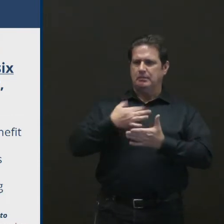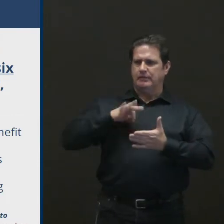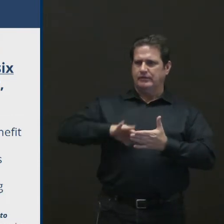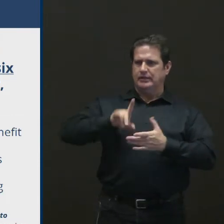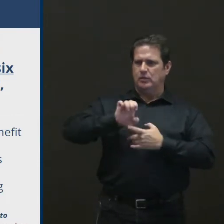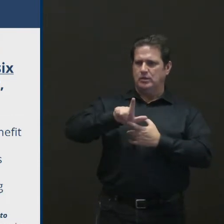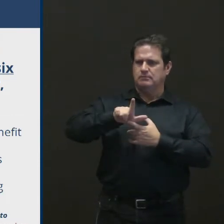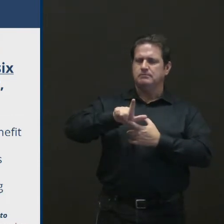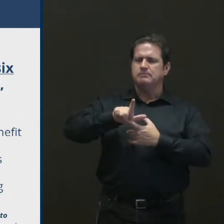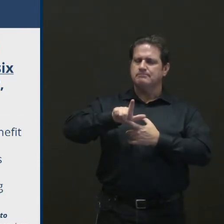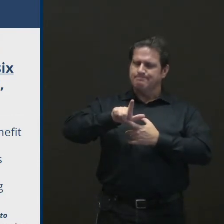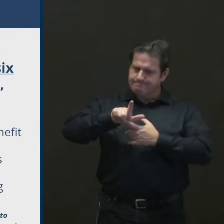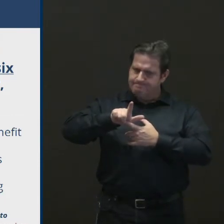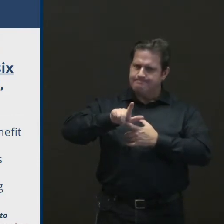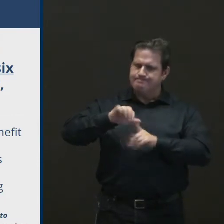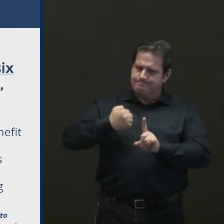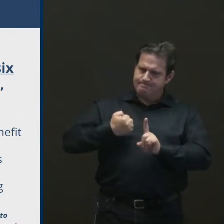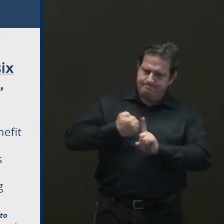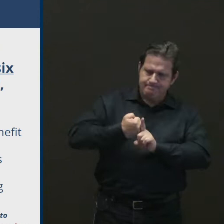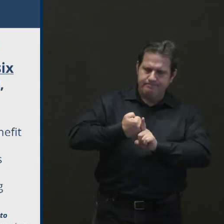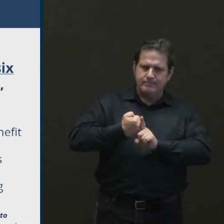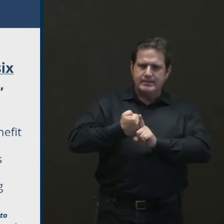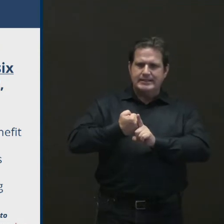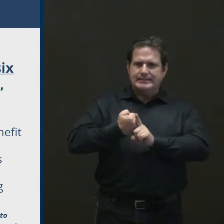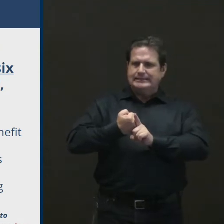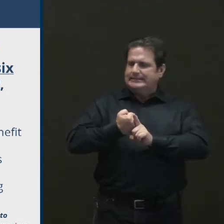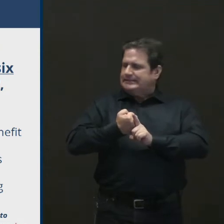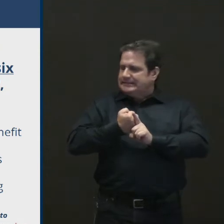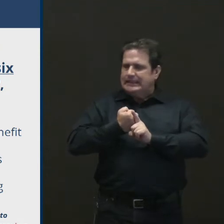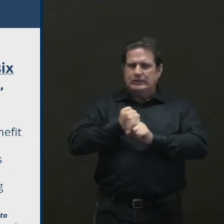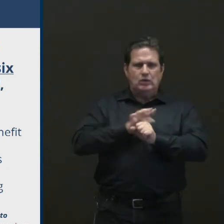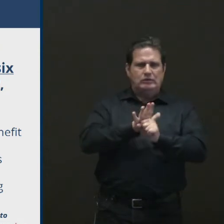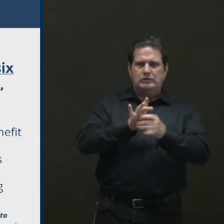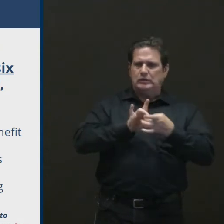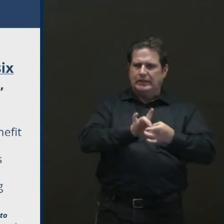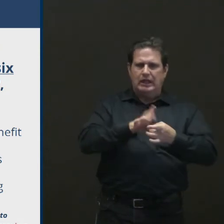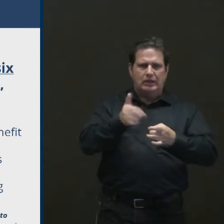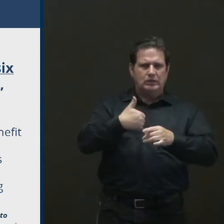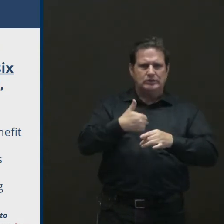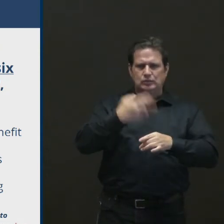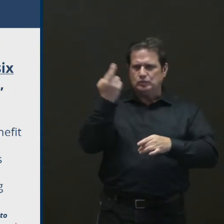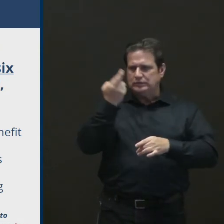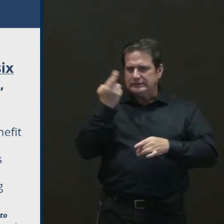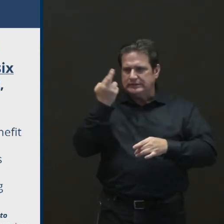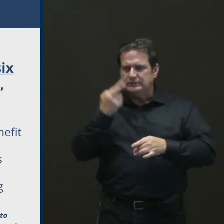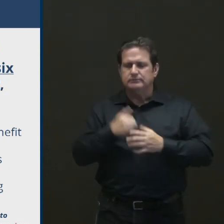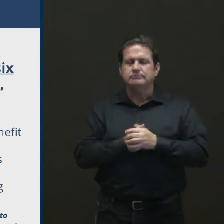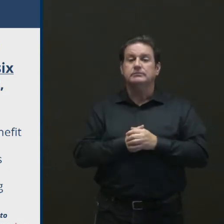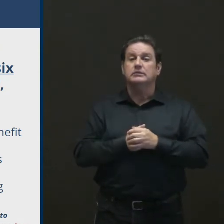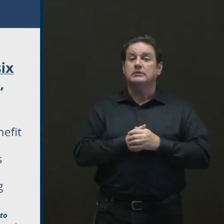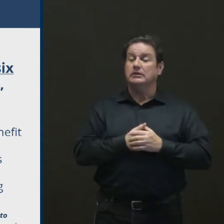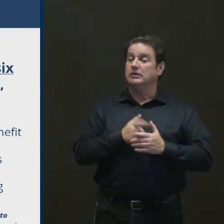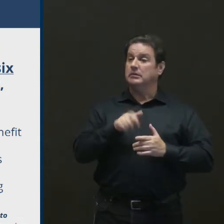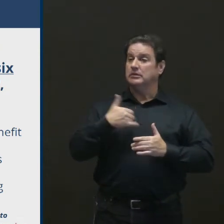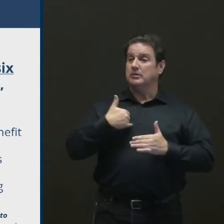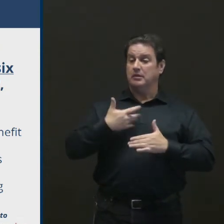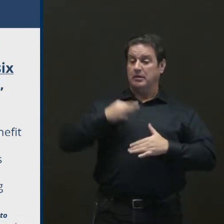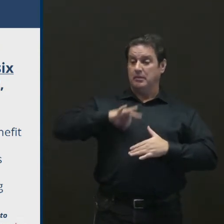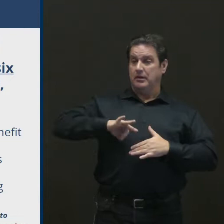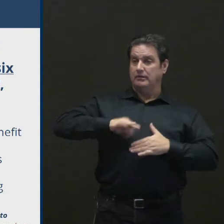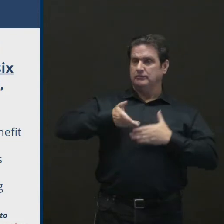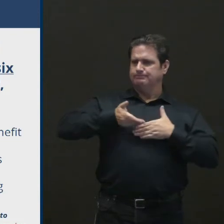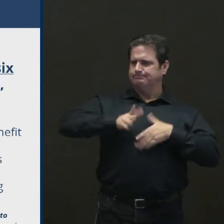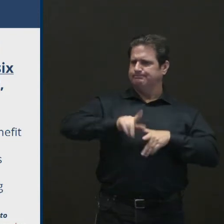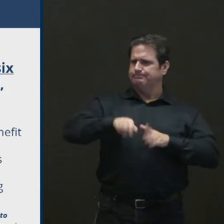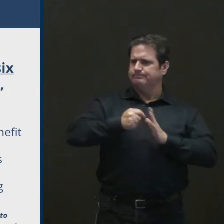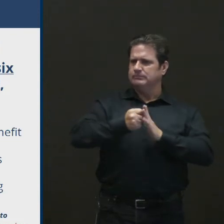of Delaware who their unemployment is not considered COVID-related. Also, claimants must be eligible for benefits during the period